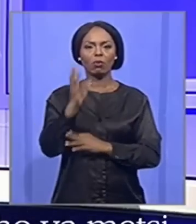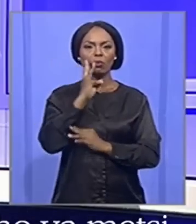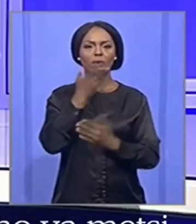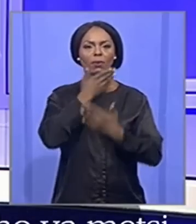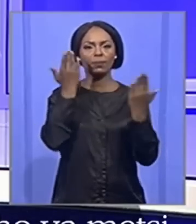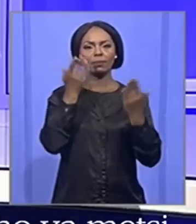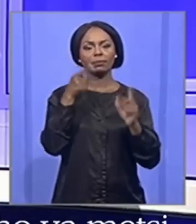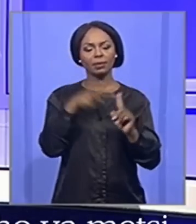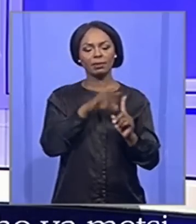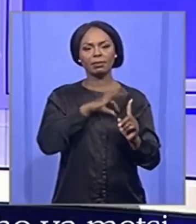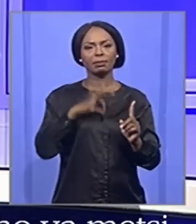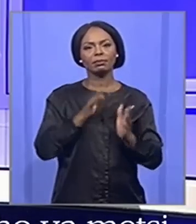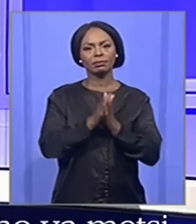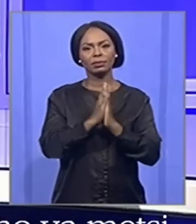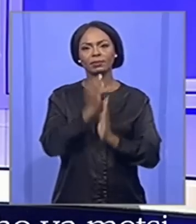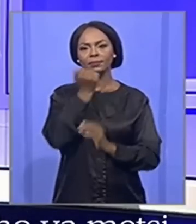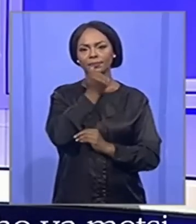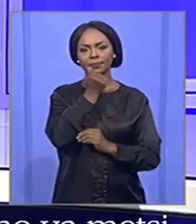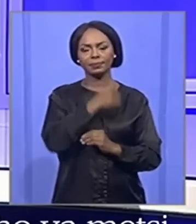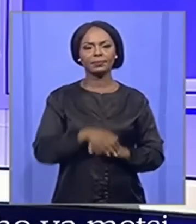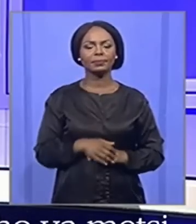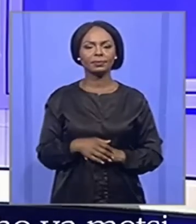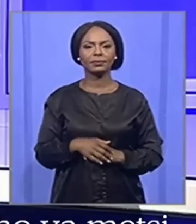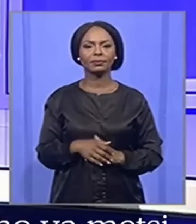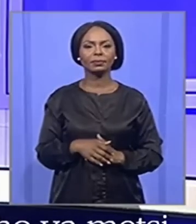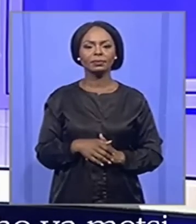tshwarelo baahing ba angweng ke koduwa ena.